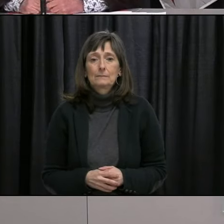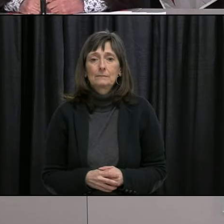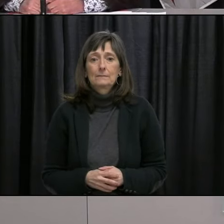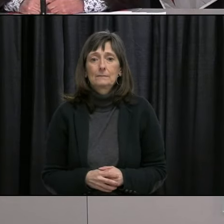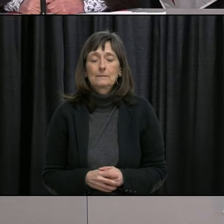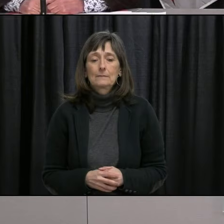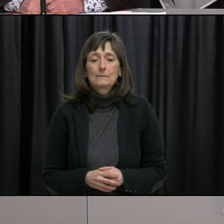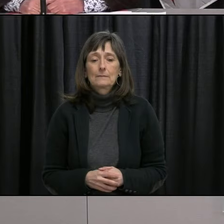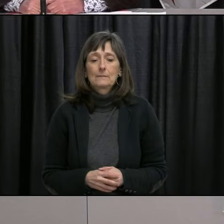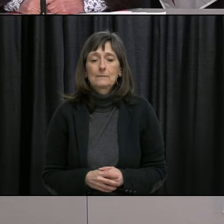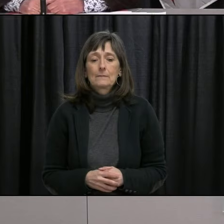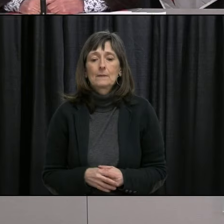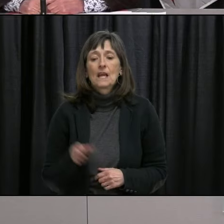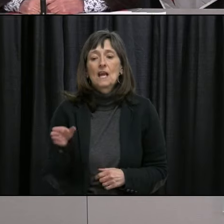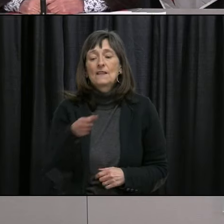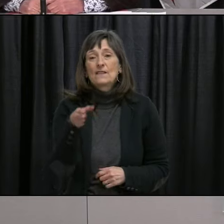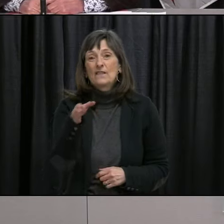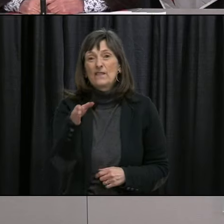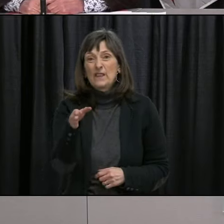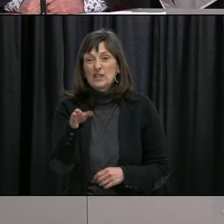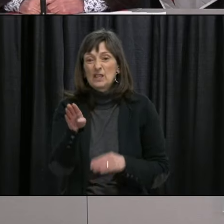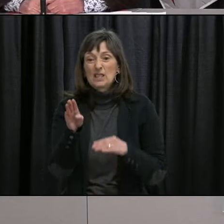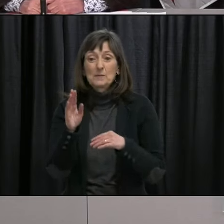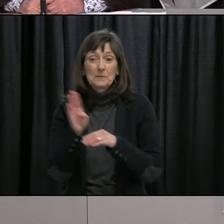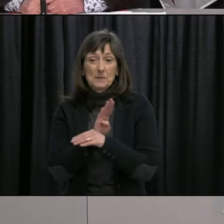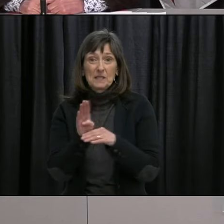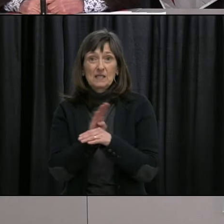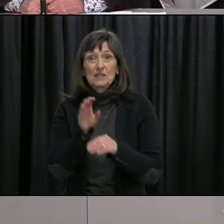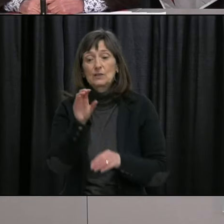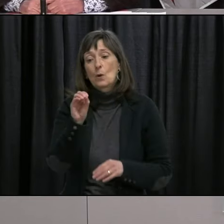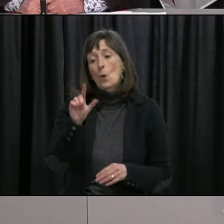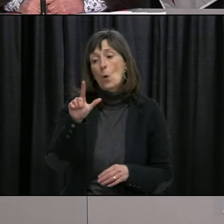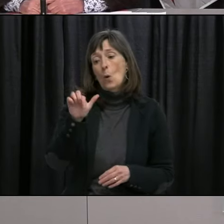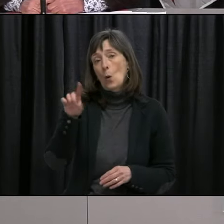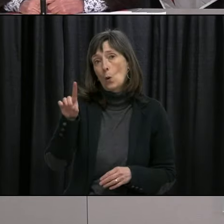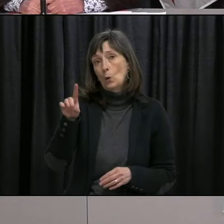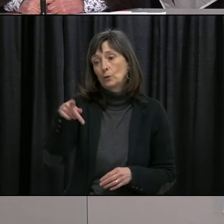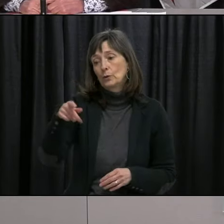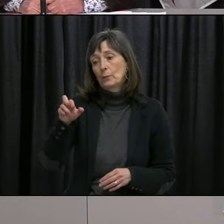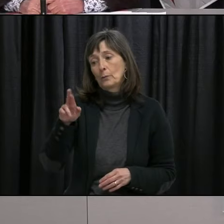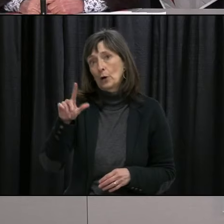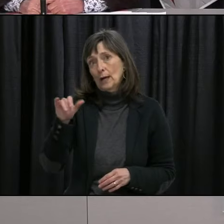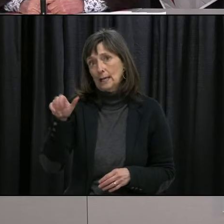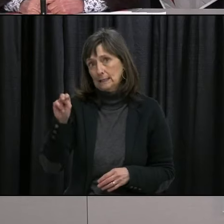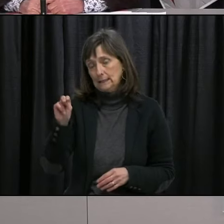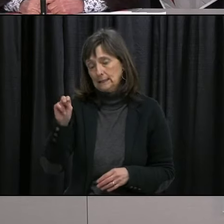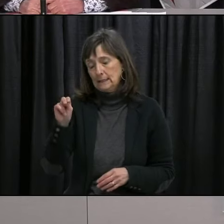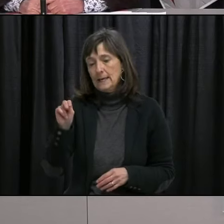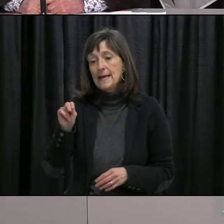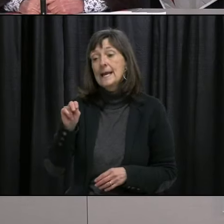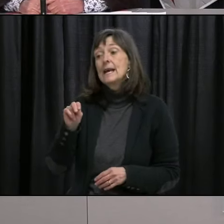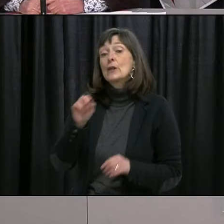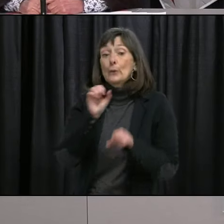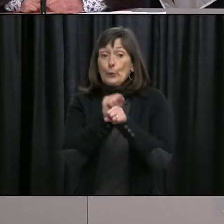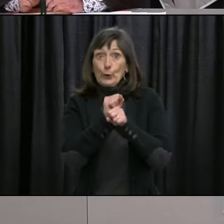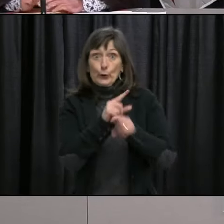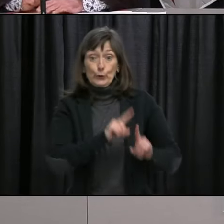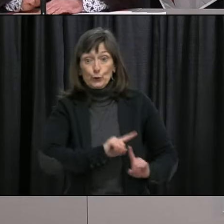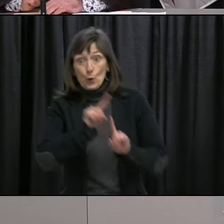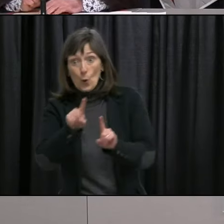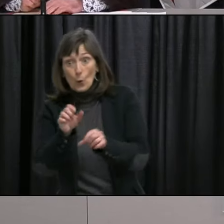Fitzgerald, the fish plant in Old Perlican has told workers not to bring their own food. Some people are upset about that, and instead, I guess, they're